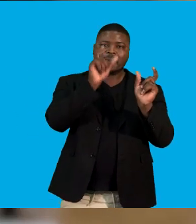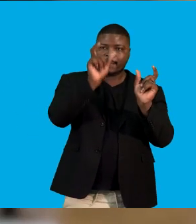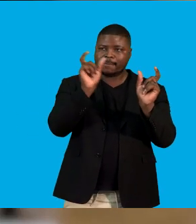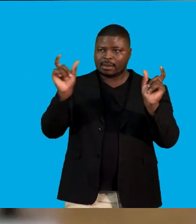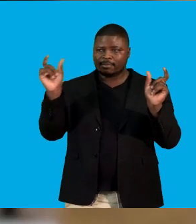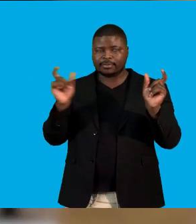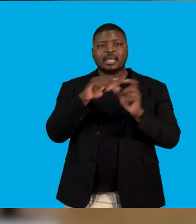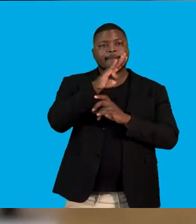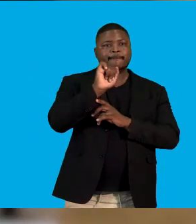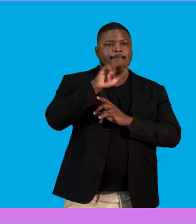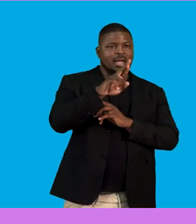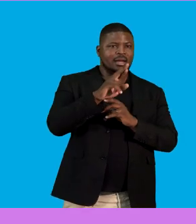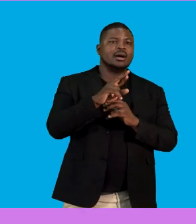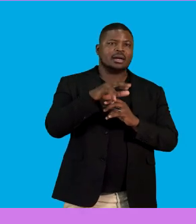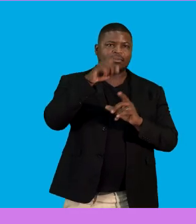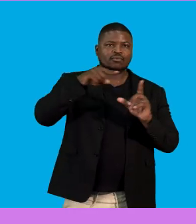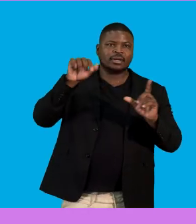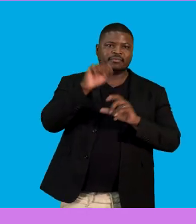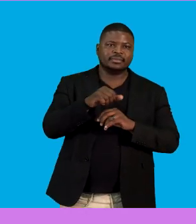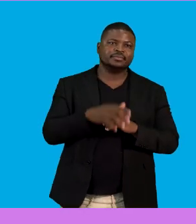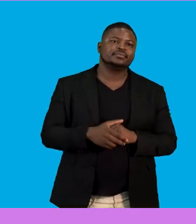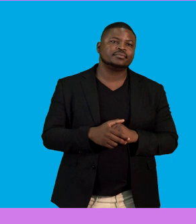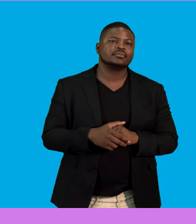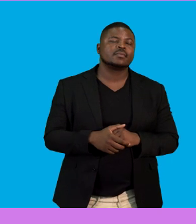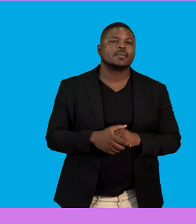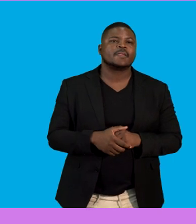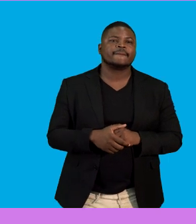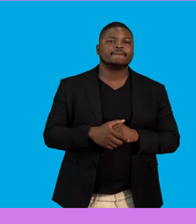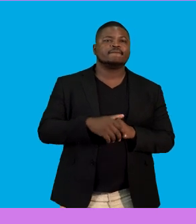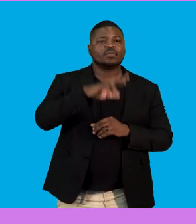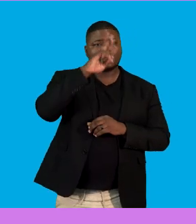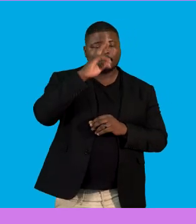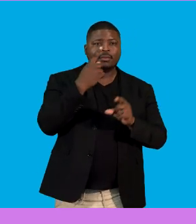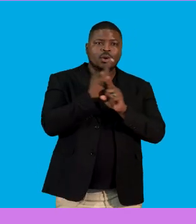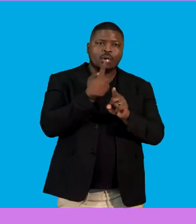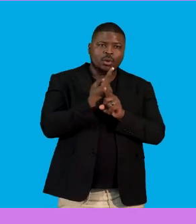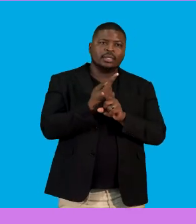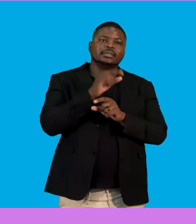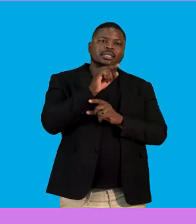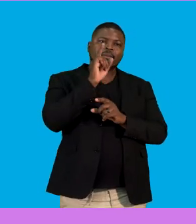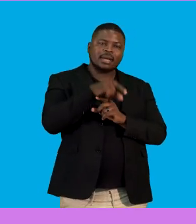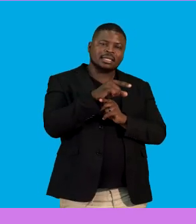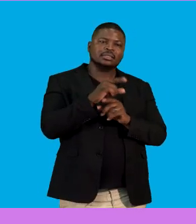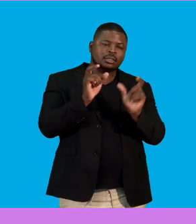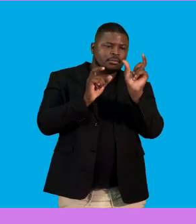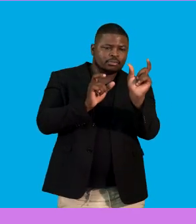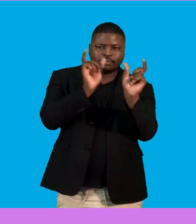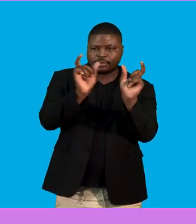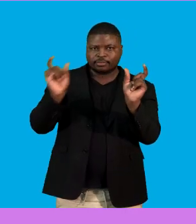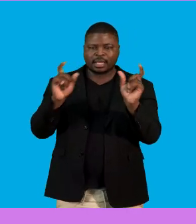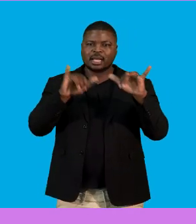you've drawn a bar graph. And then all the time when you're drawing either a histogram or a bar graph, all the intervals should always